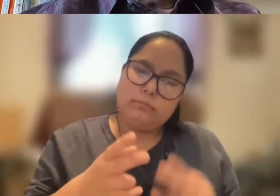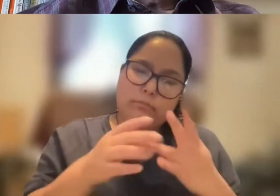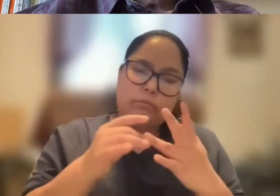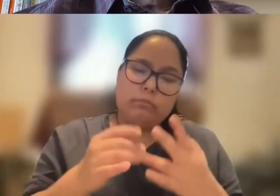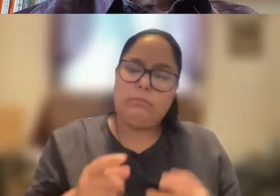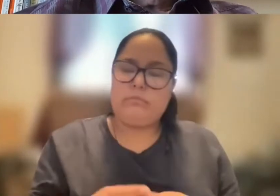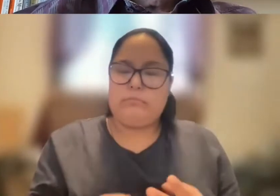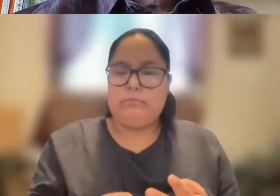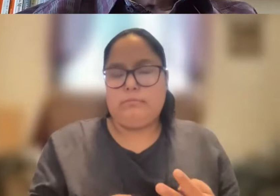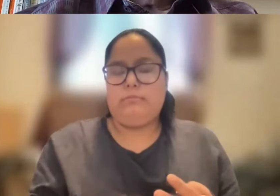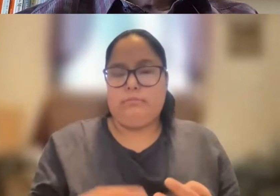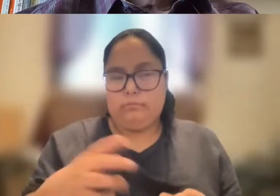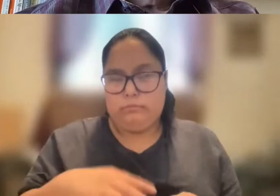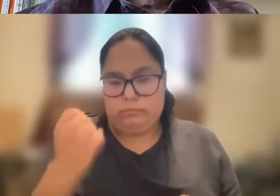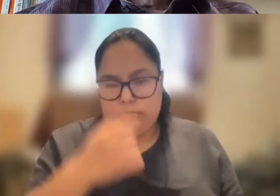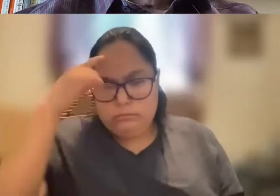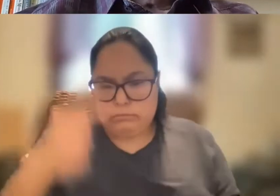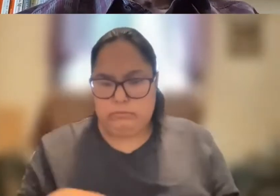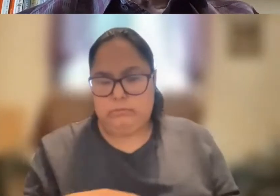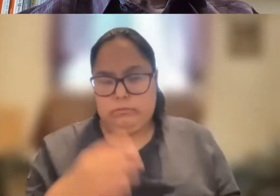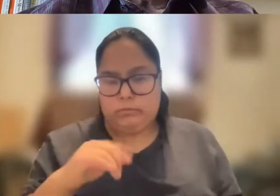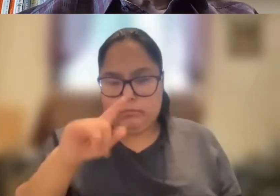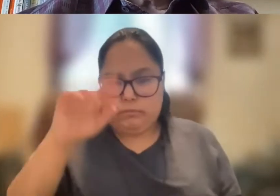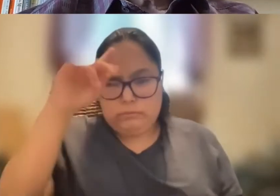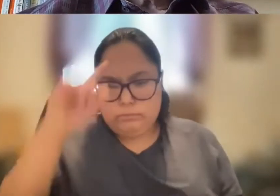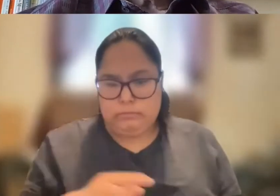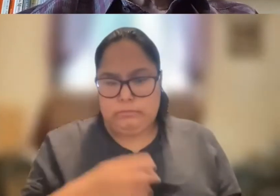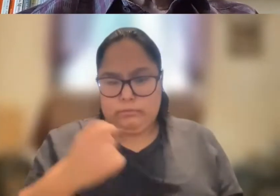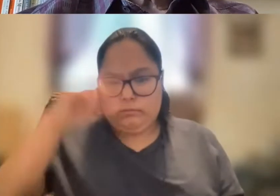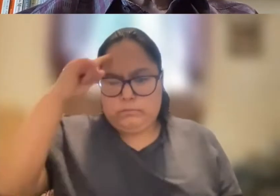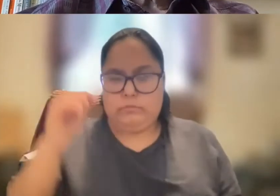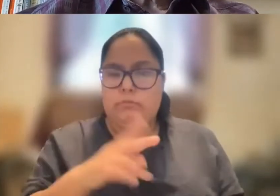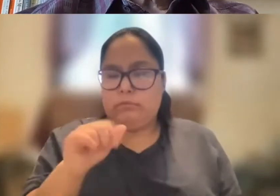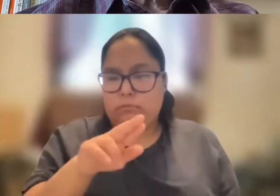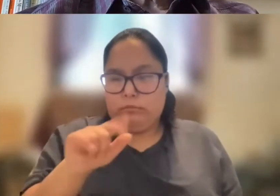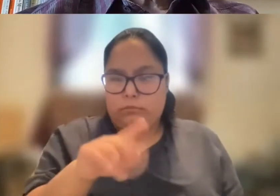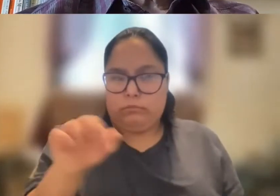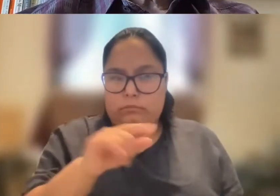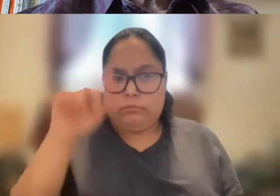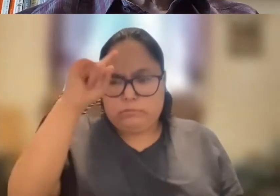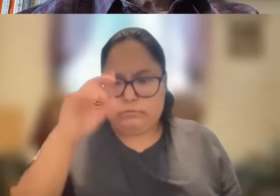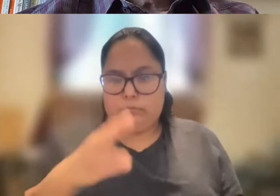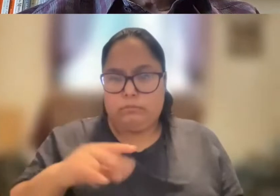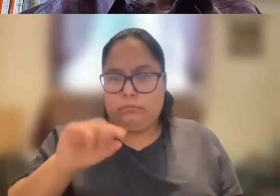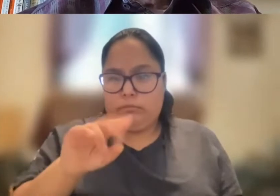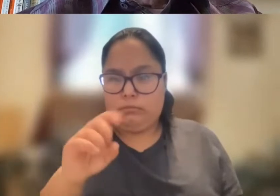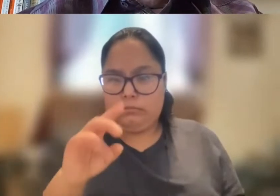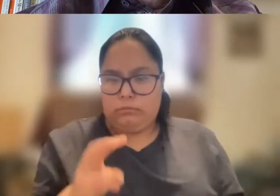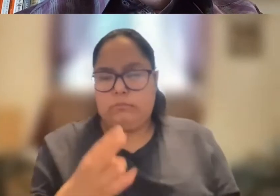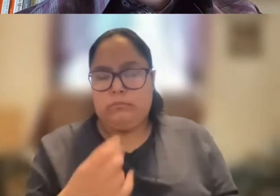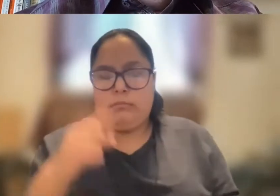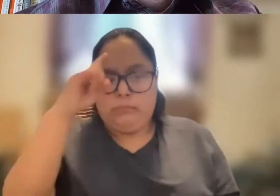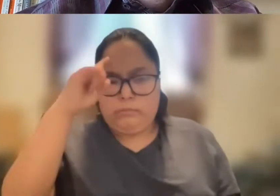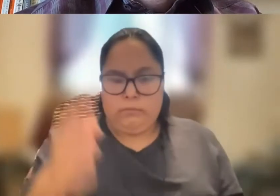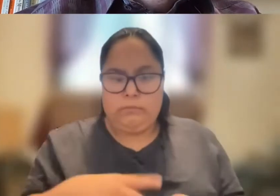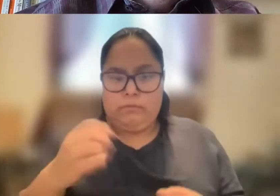when the military had the opportunity to march in the Toronto Pride Parade in, I think it was 2006, was the first time the